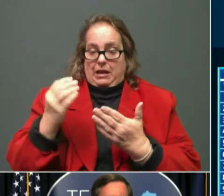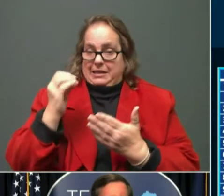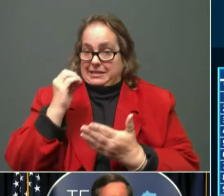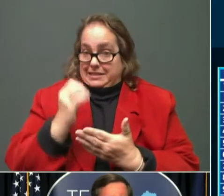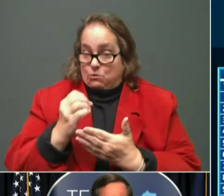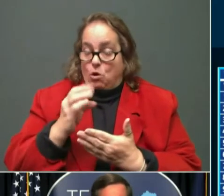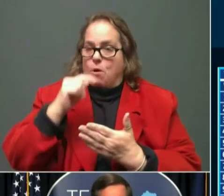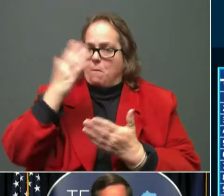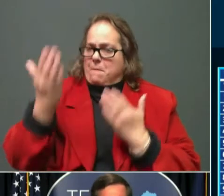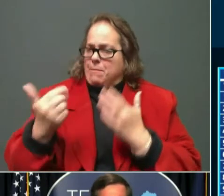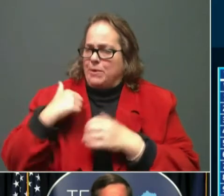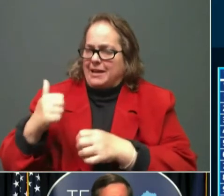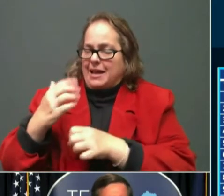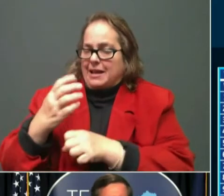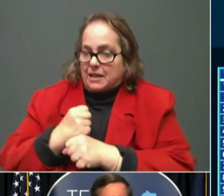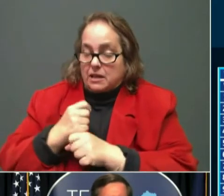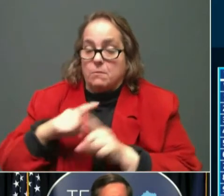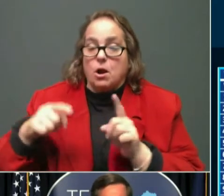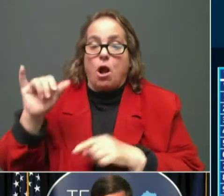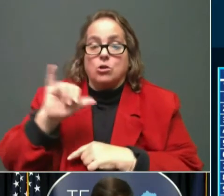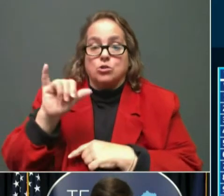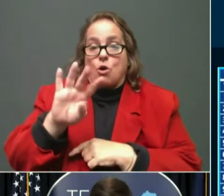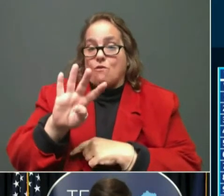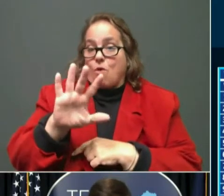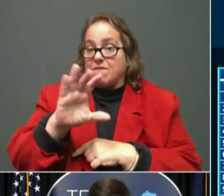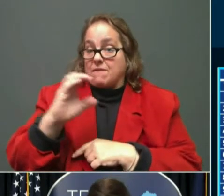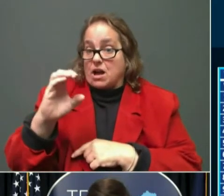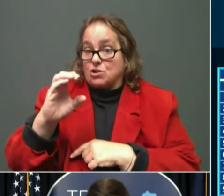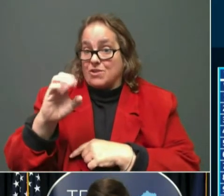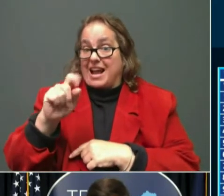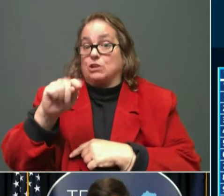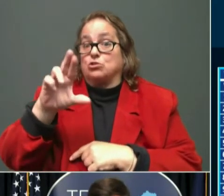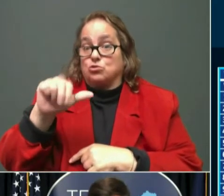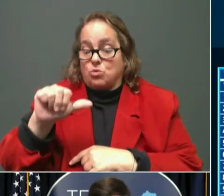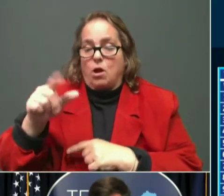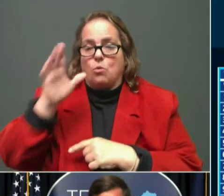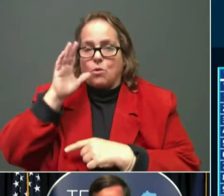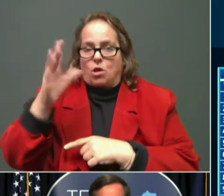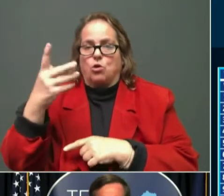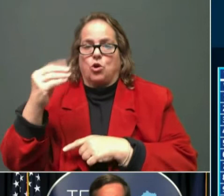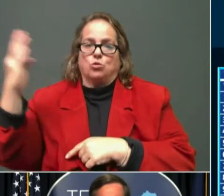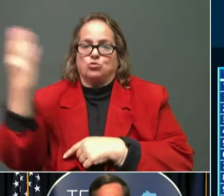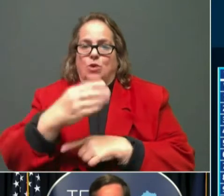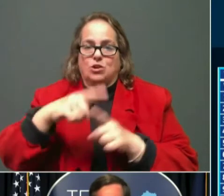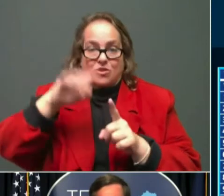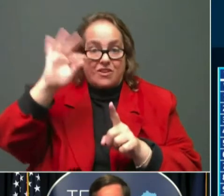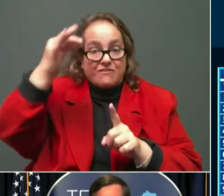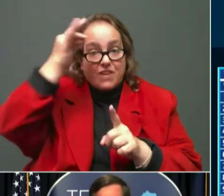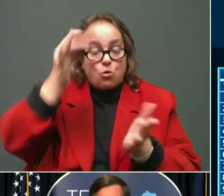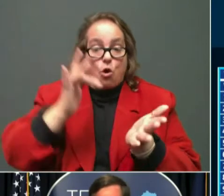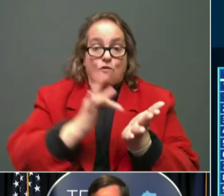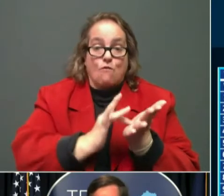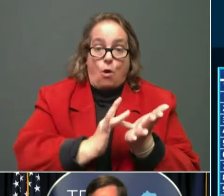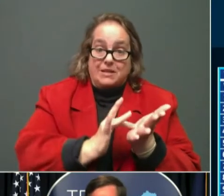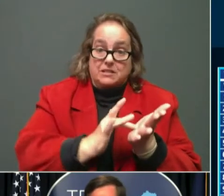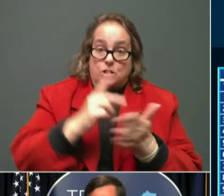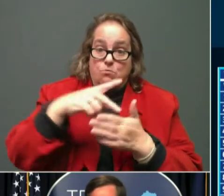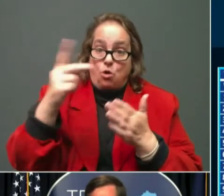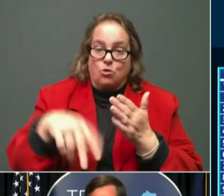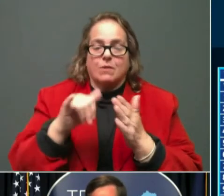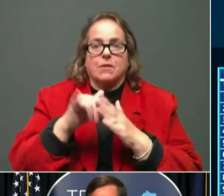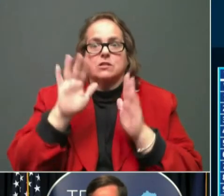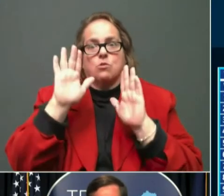4,500 extra doses coming into the federal pharmacy program, which is a good thing. So remember, we got a